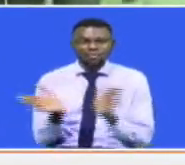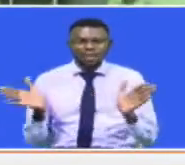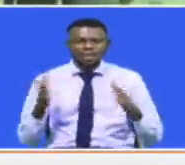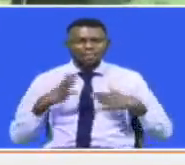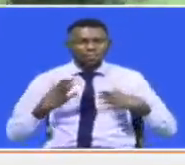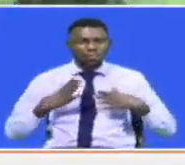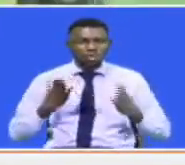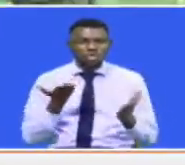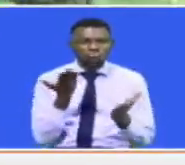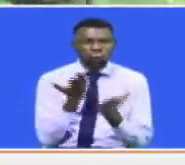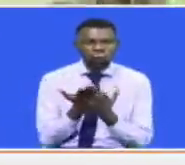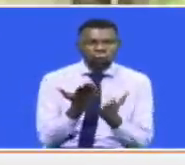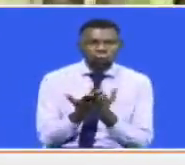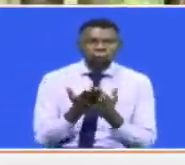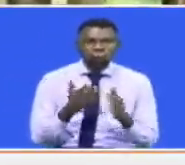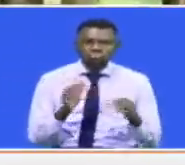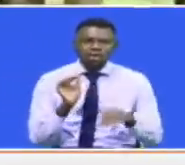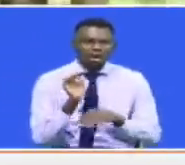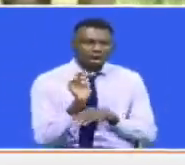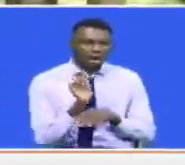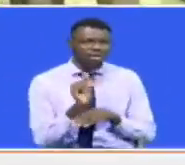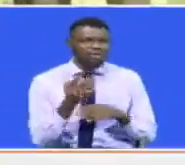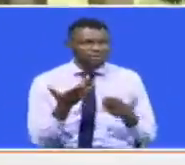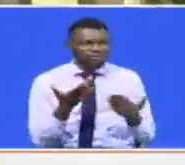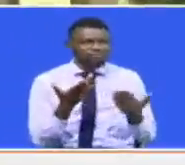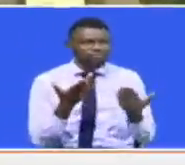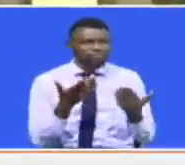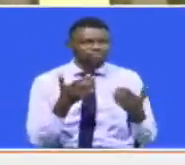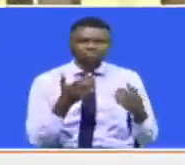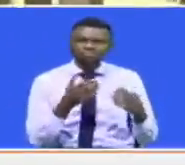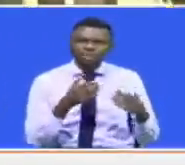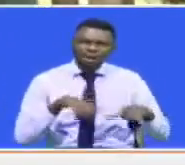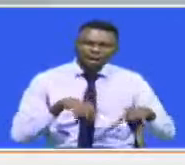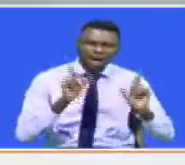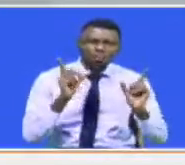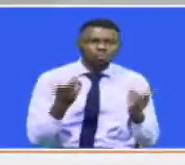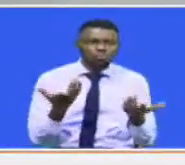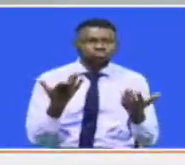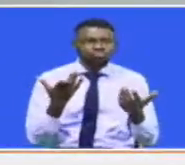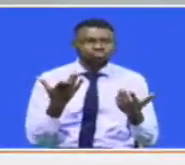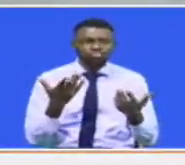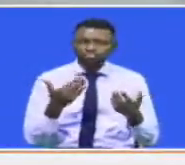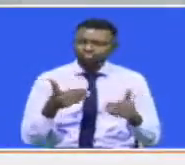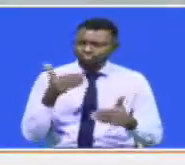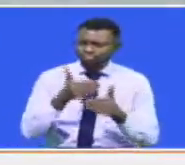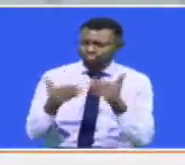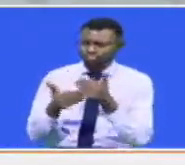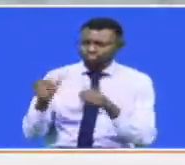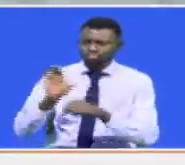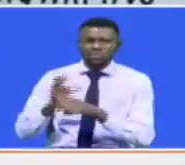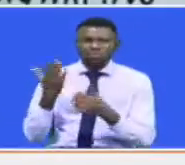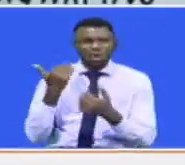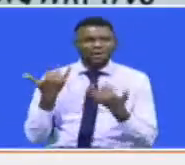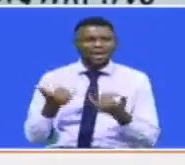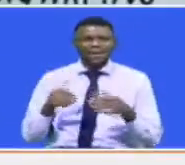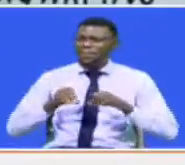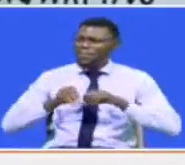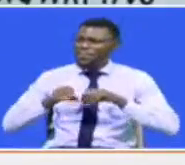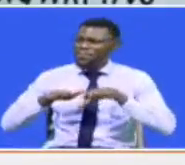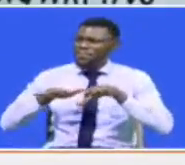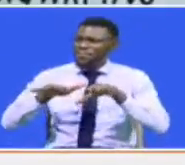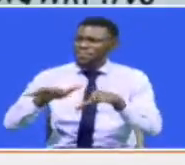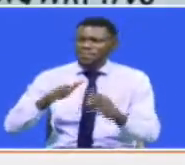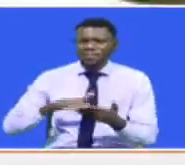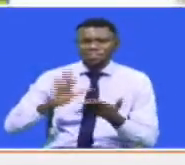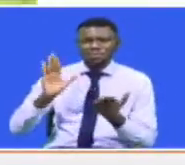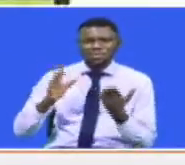urged to ask for permits from persons who set up churches in the wake of mushrooming of doctrines in the country.